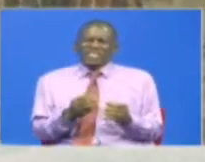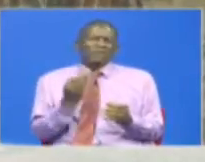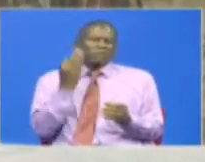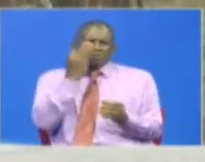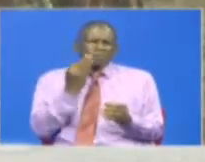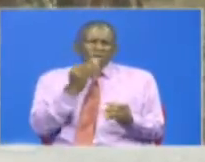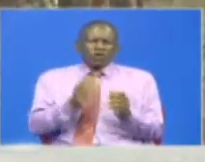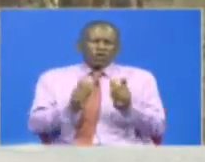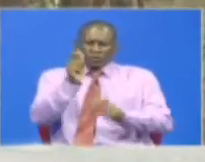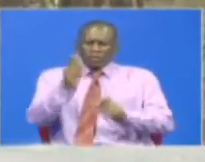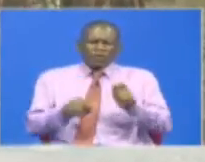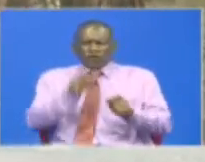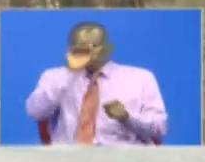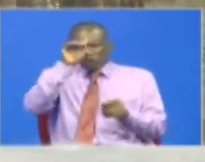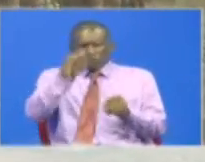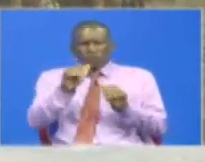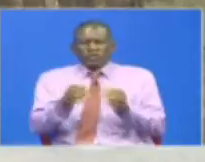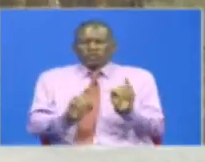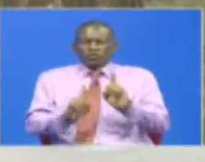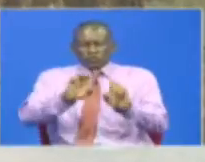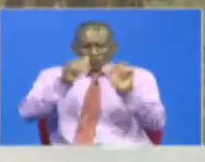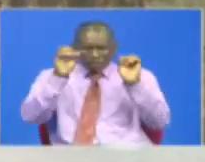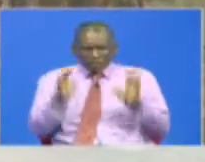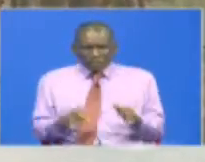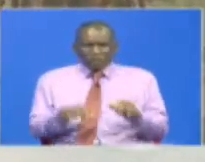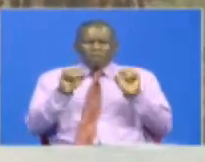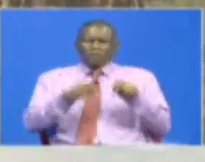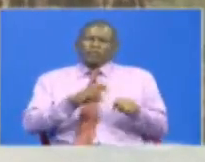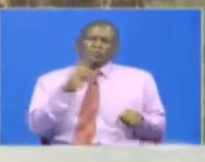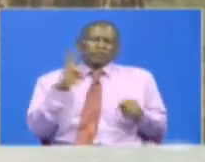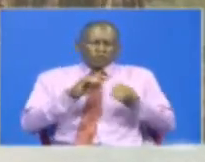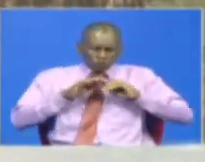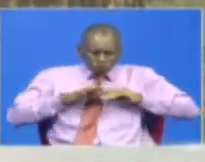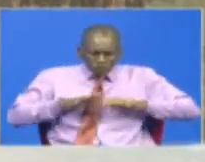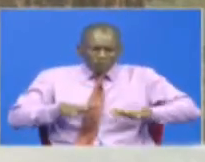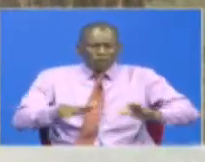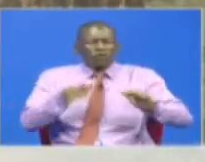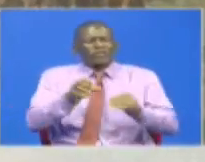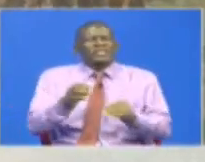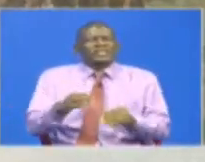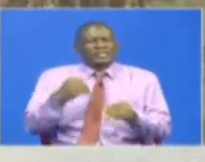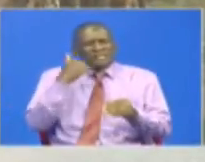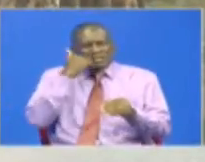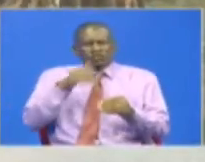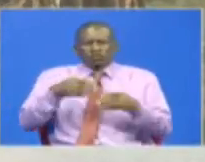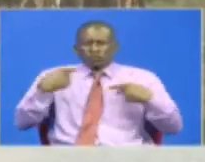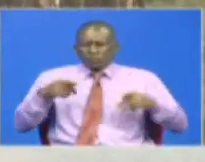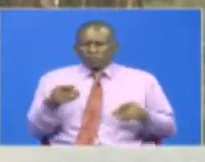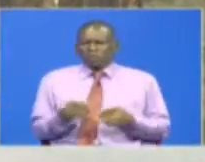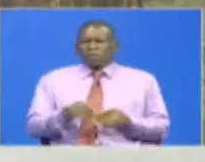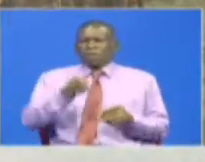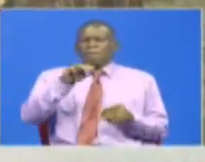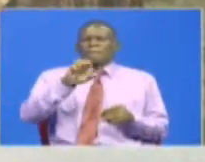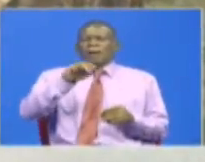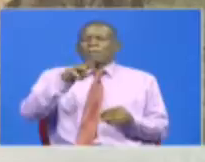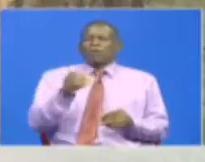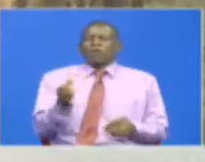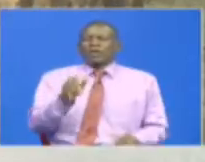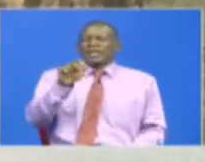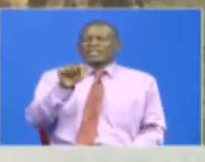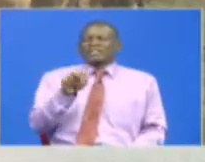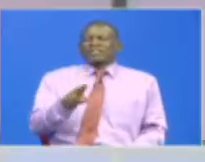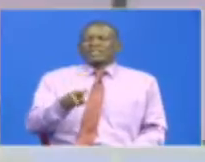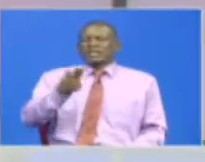milk and meat poses a high risk of transmissions to humans. Mamo Ali, NTV, Marsabit.